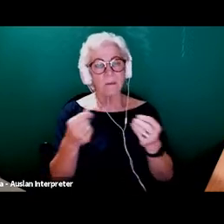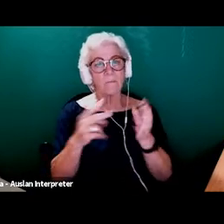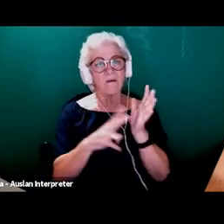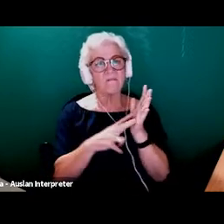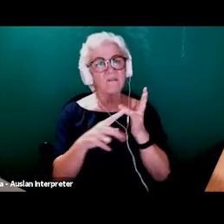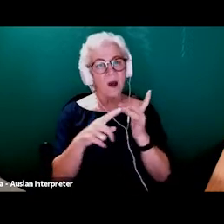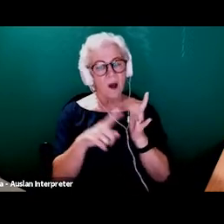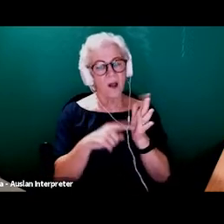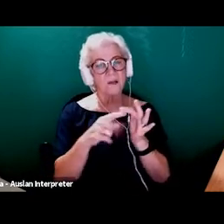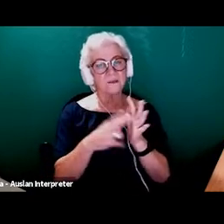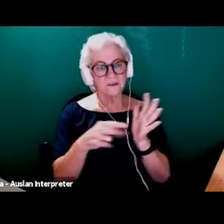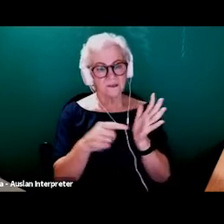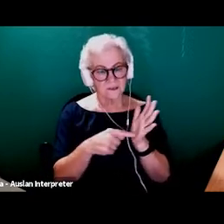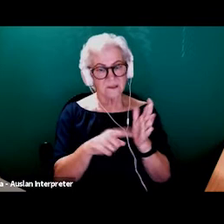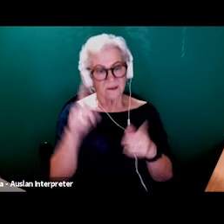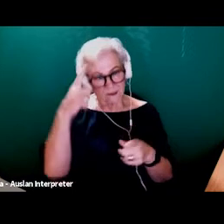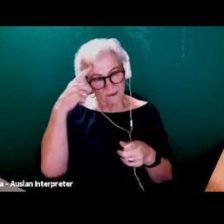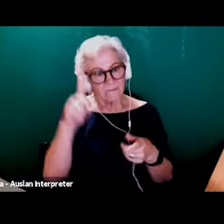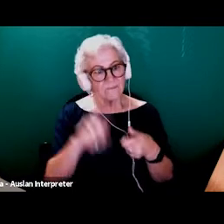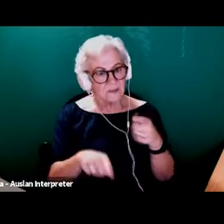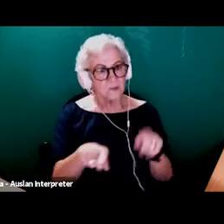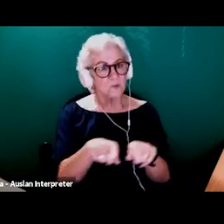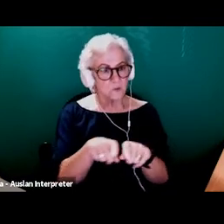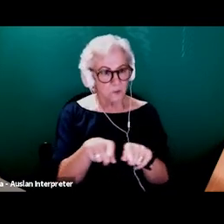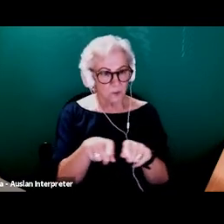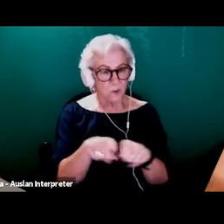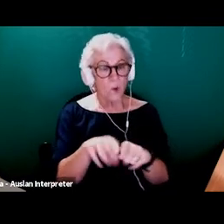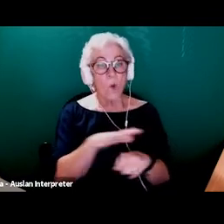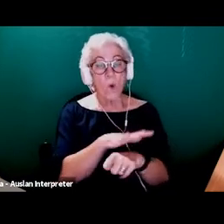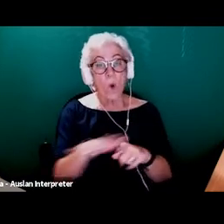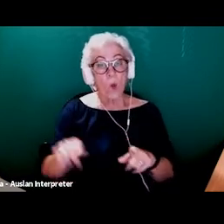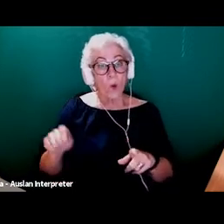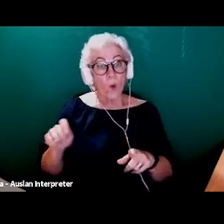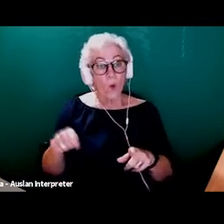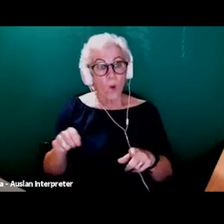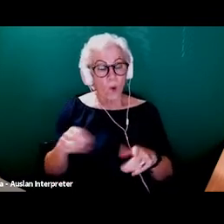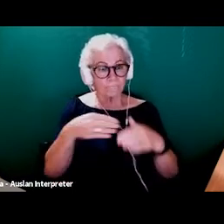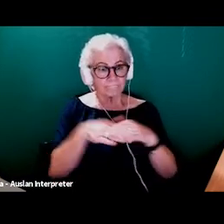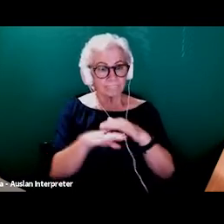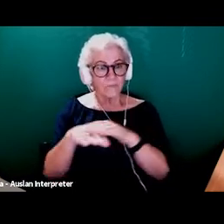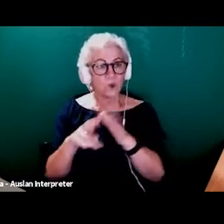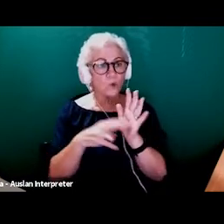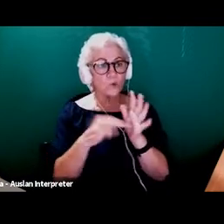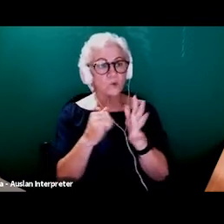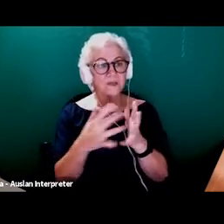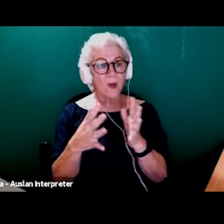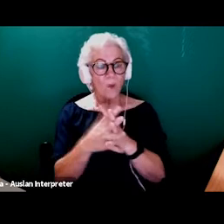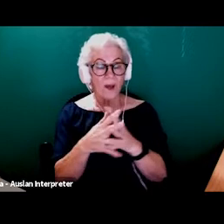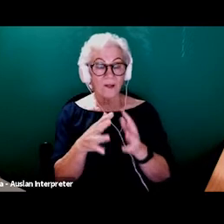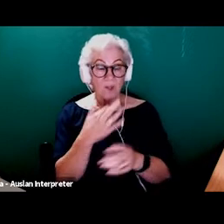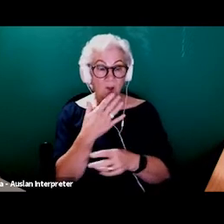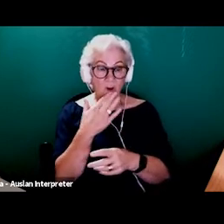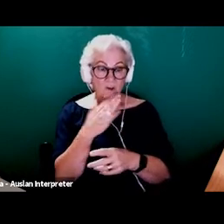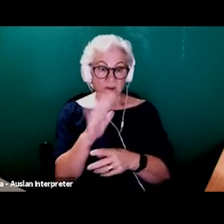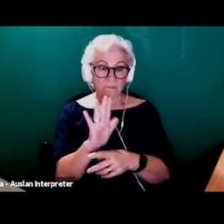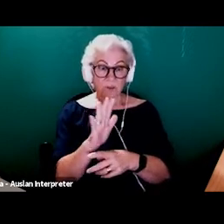for around 1 out of 8 of all court appearances in New South Wales, and the estimated cost of this was over